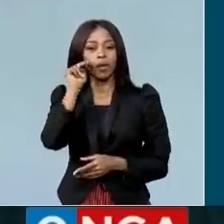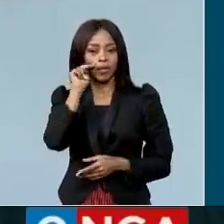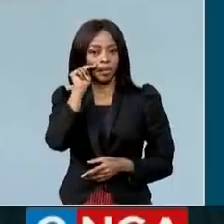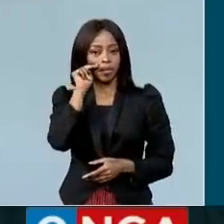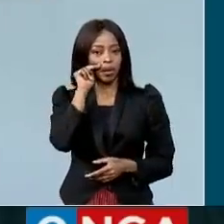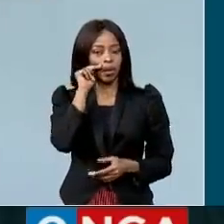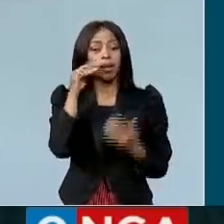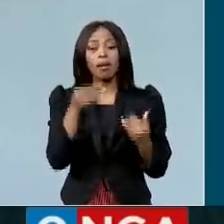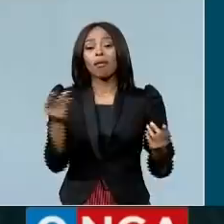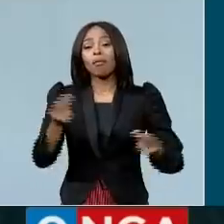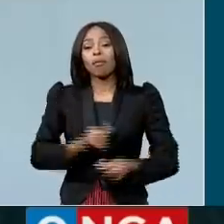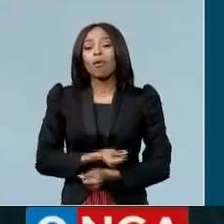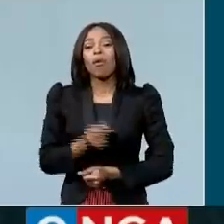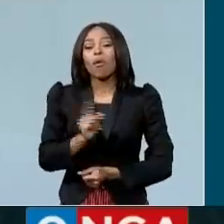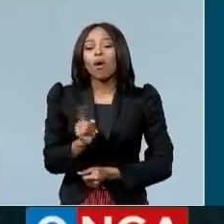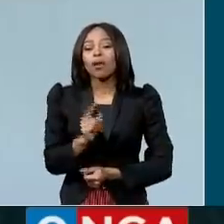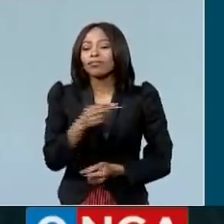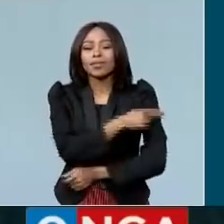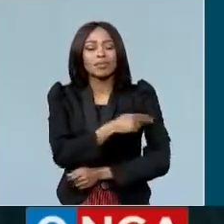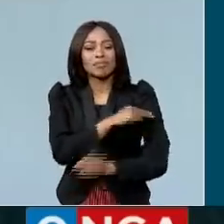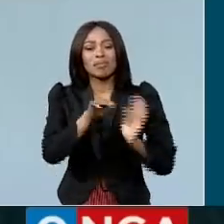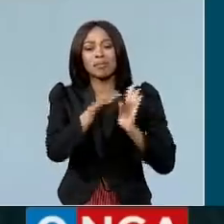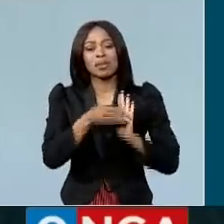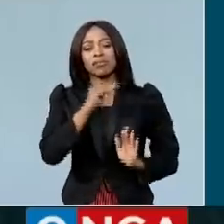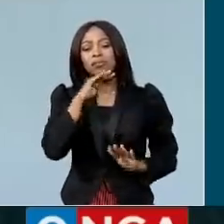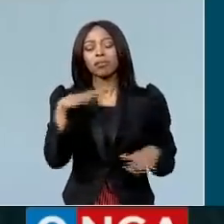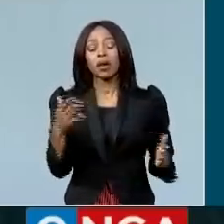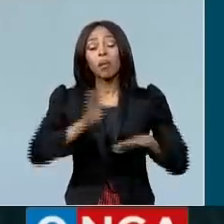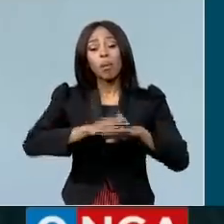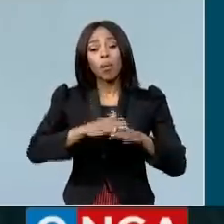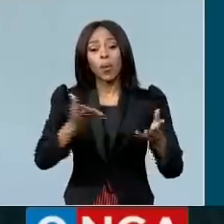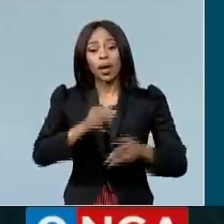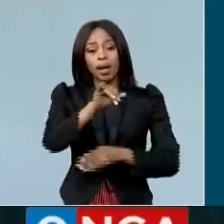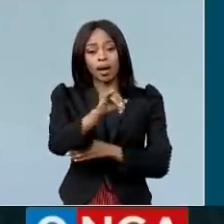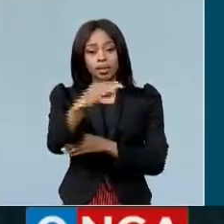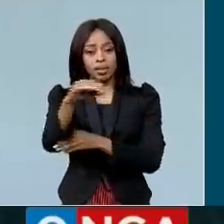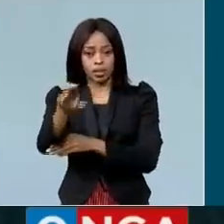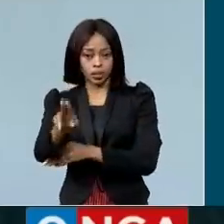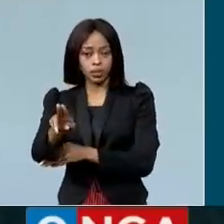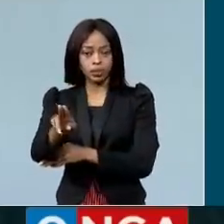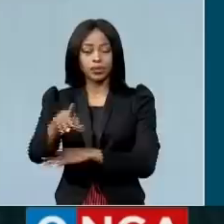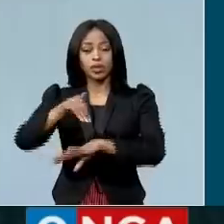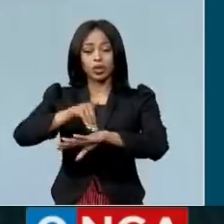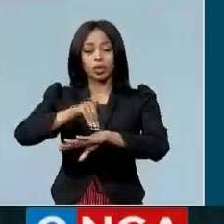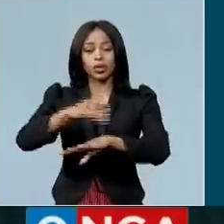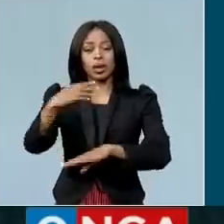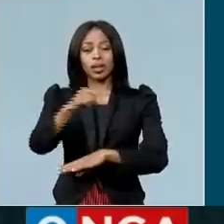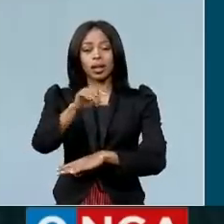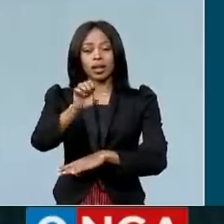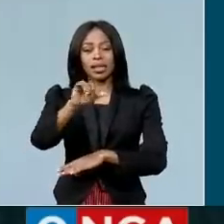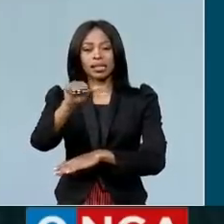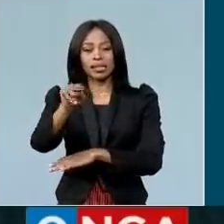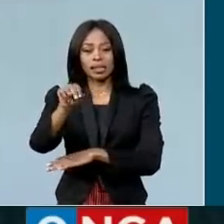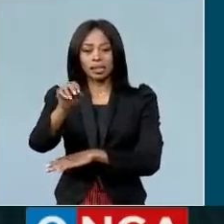the consequences of this would be a shortage of hospital beds, particularly in ICU wards. I want to explore that a little